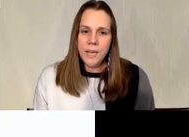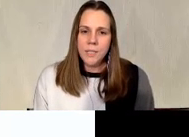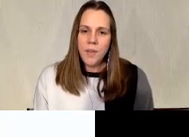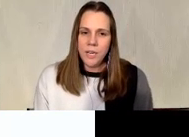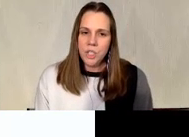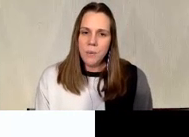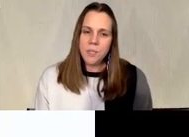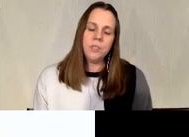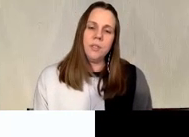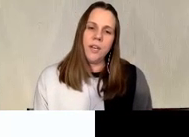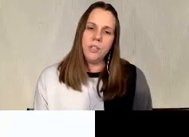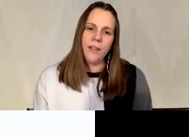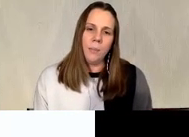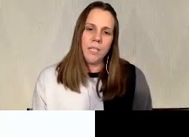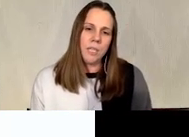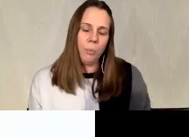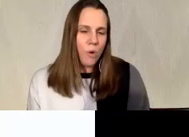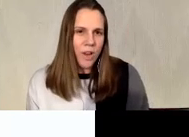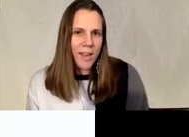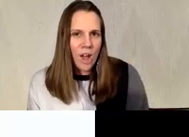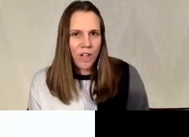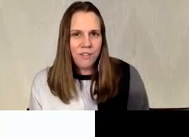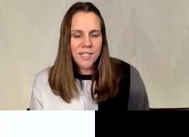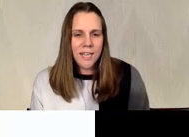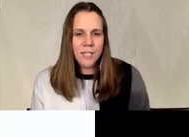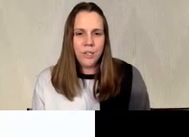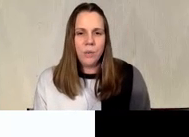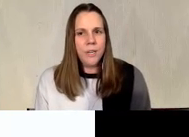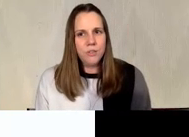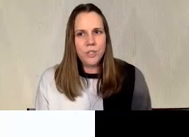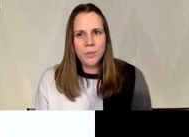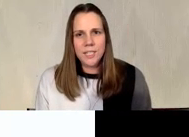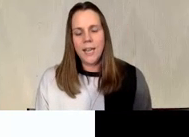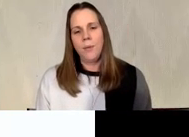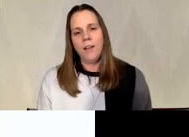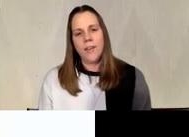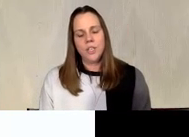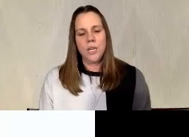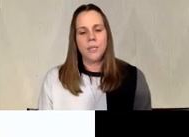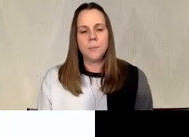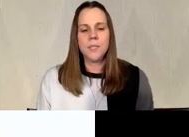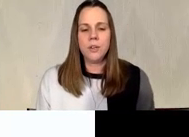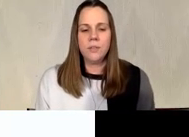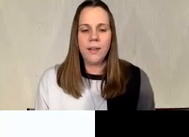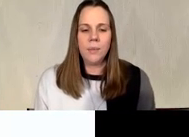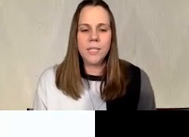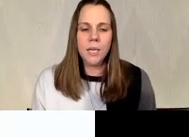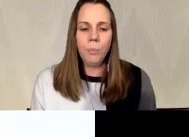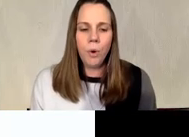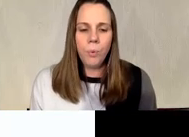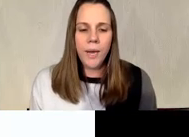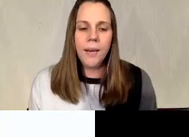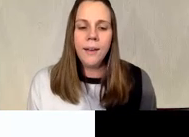Use signs with hand shapes that are developmentally appropriate. All of the signs that are going to be introduced today will have hand shapes that are